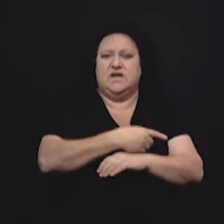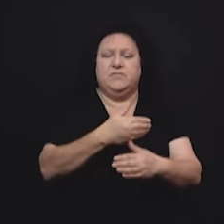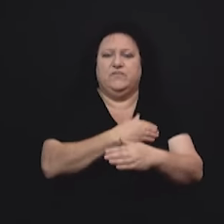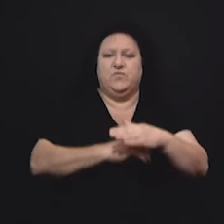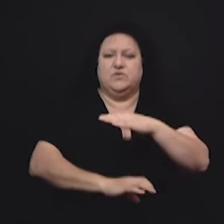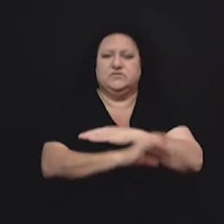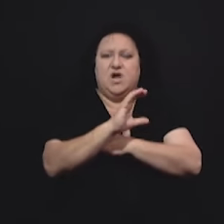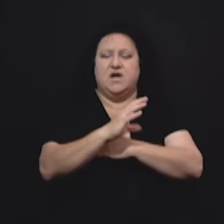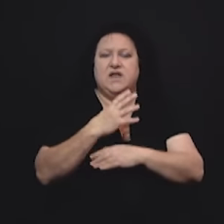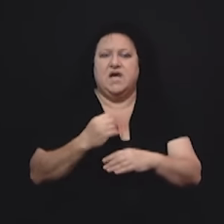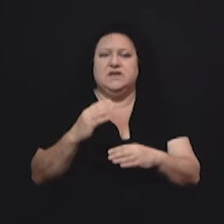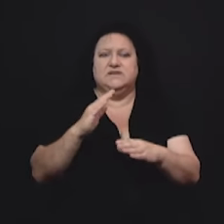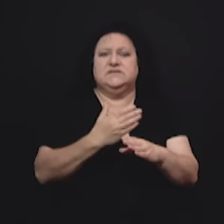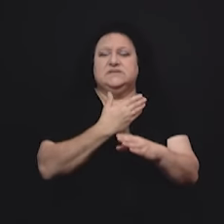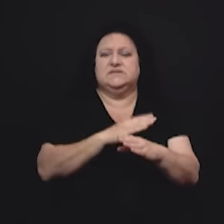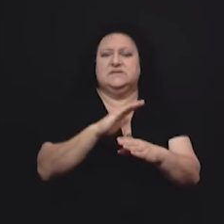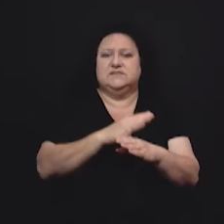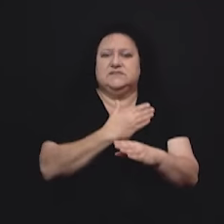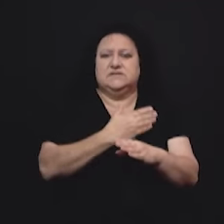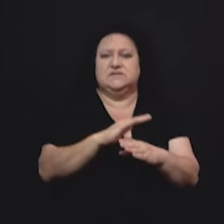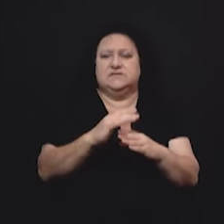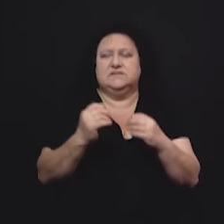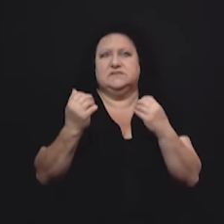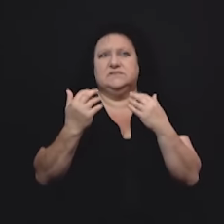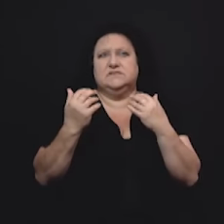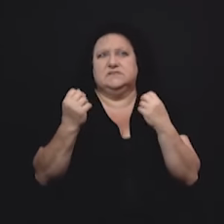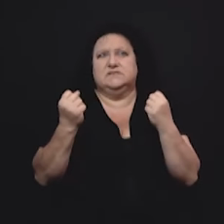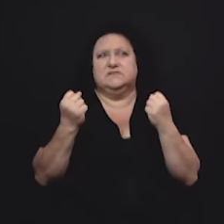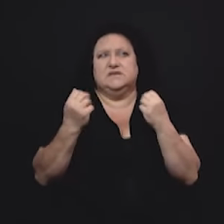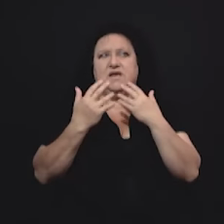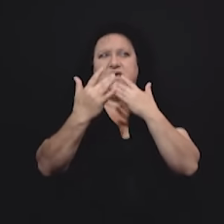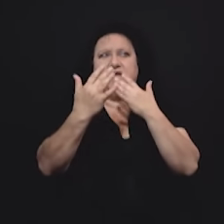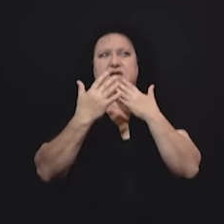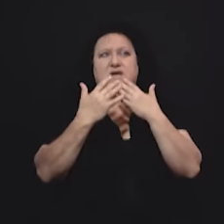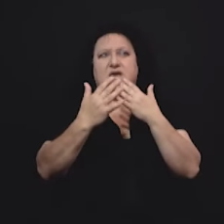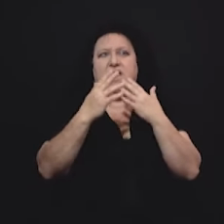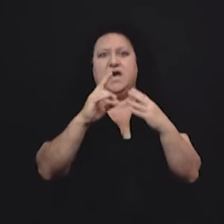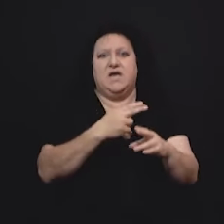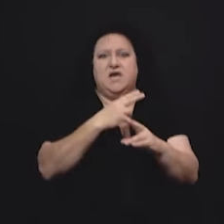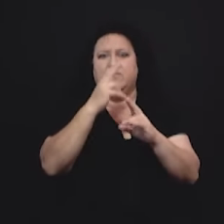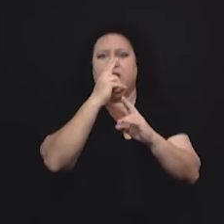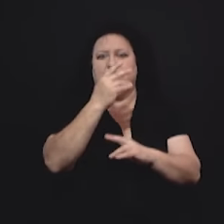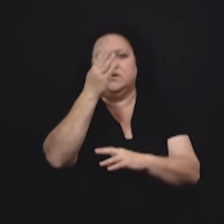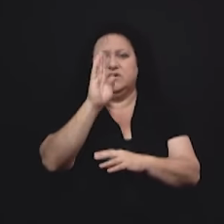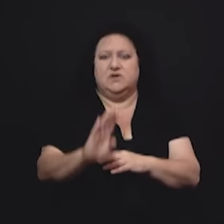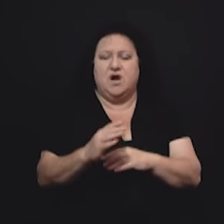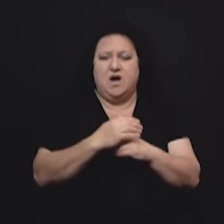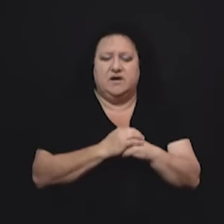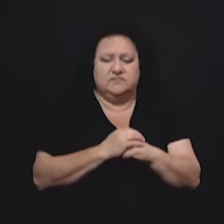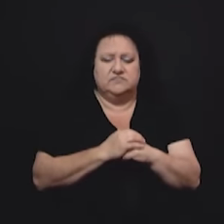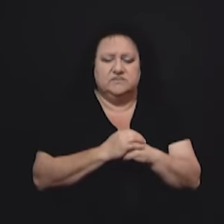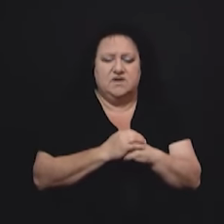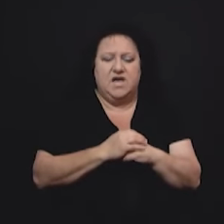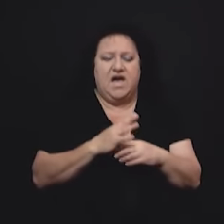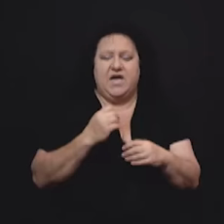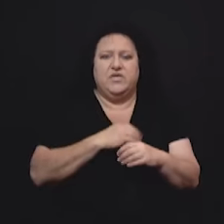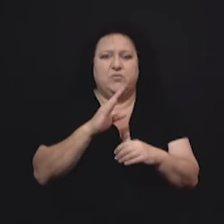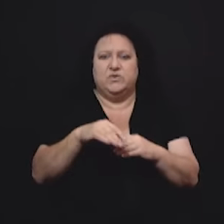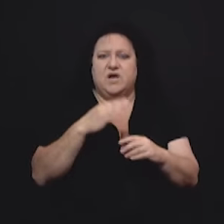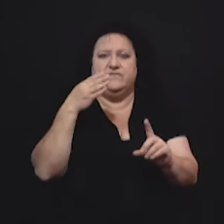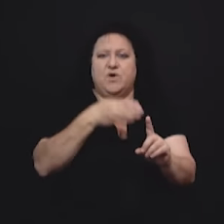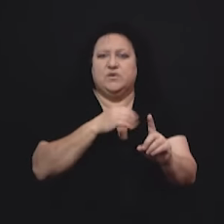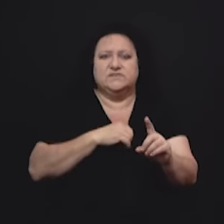responsively a hymn to Christ as to God, amen, and to bind themselves by oath, not to some crime,